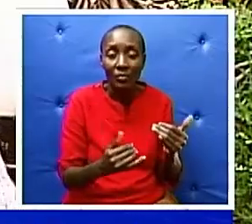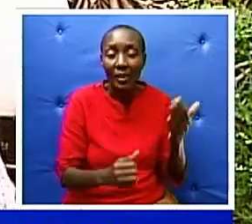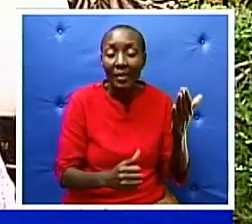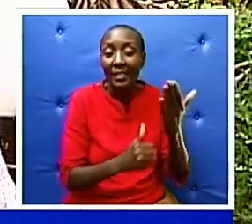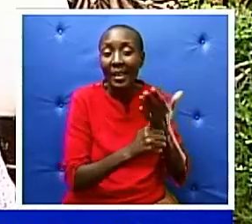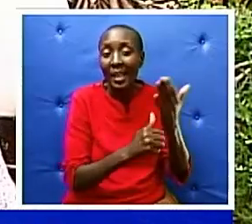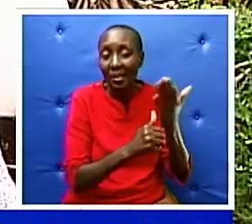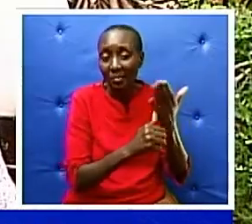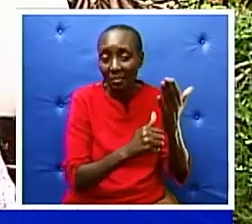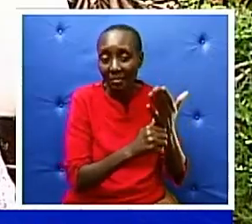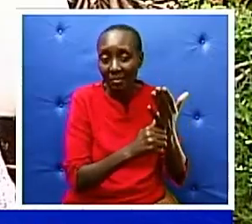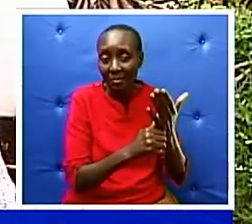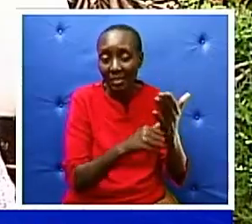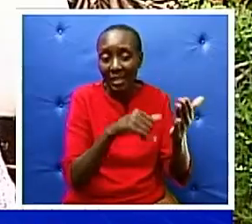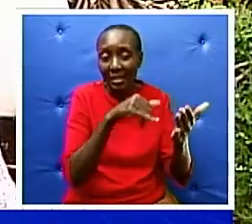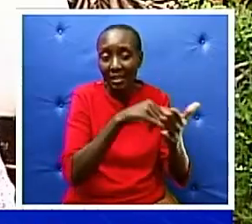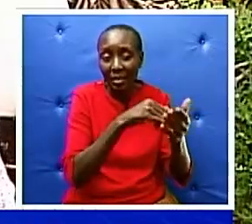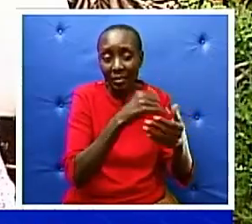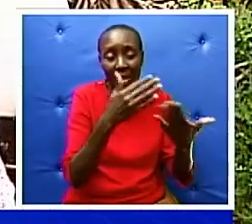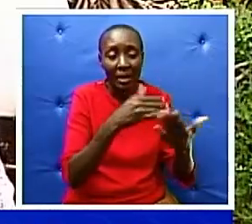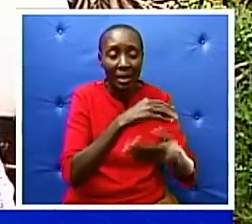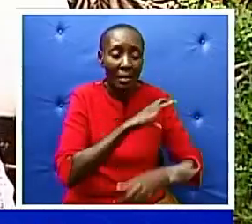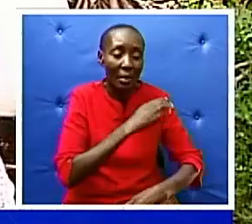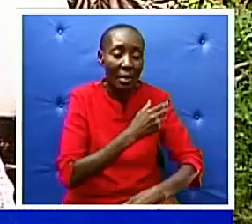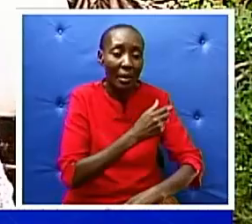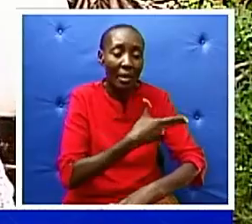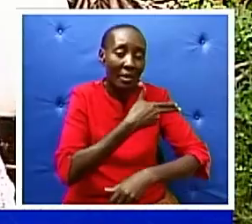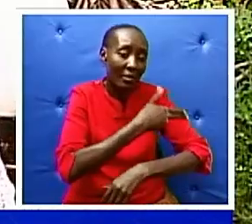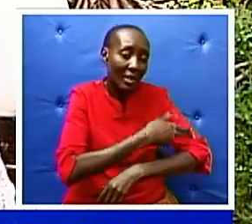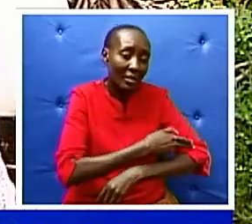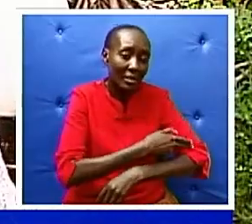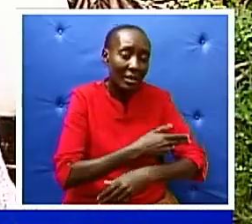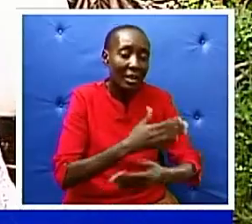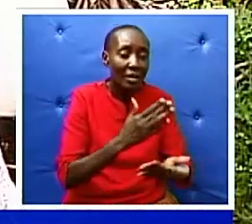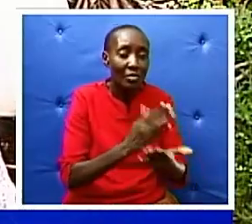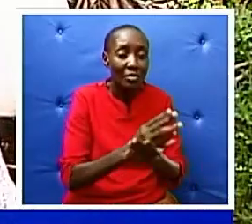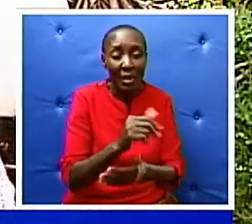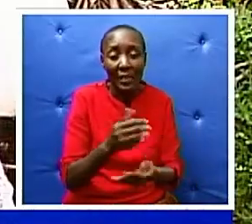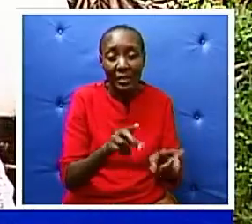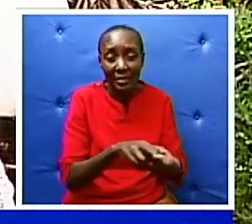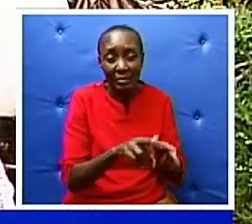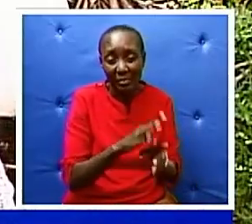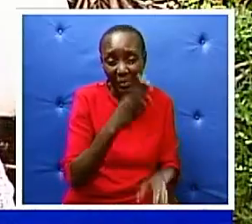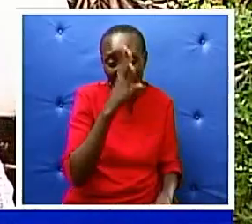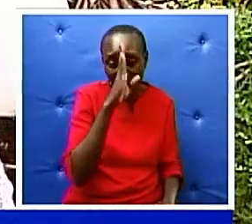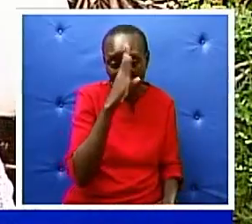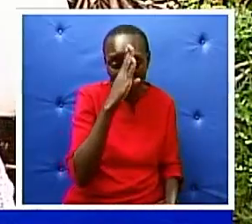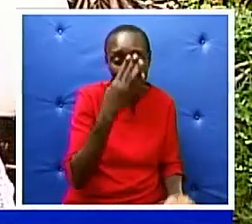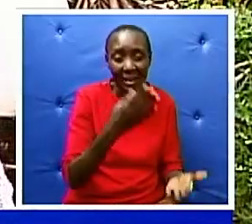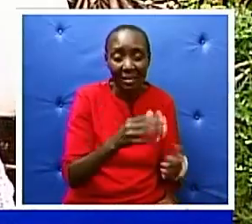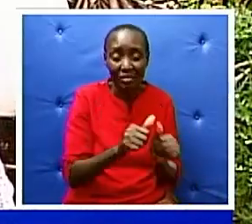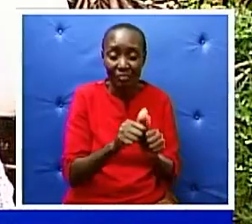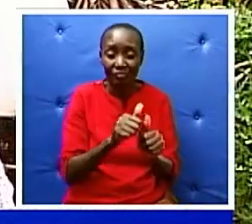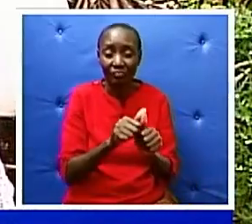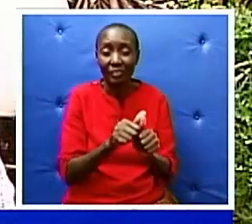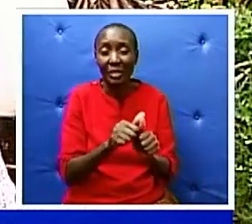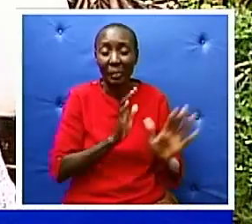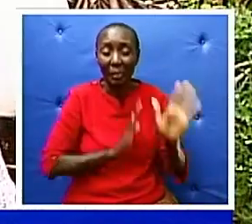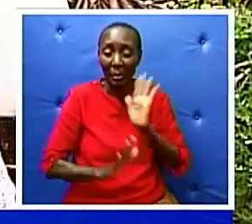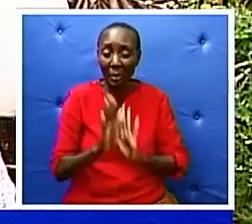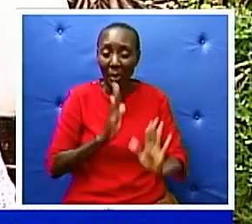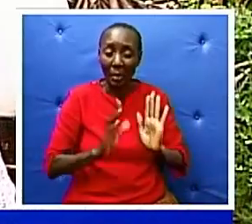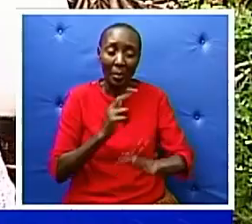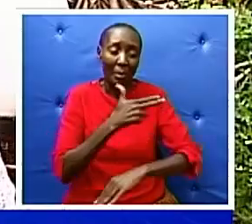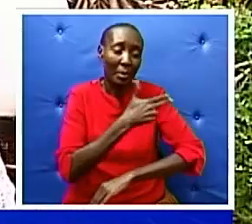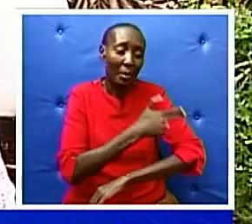is around the vaccine, there have been some skeptics who have avoided taking the vaccines.